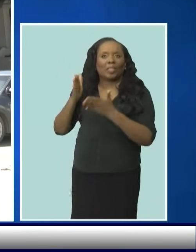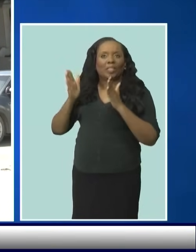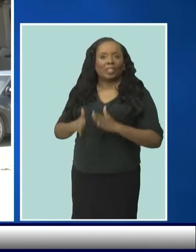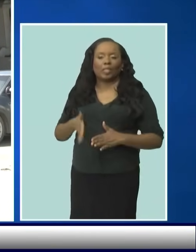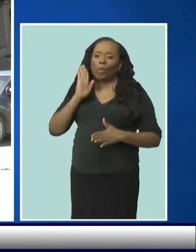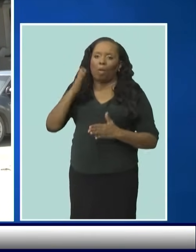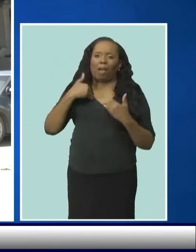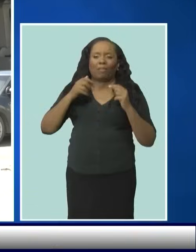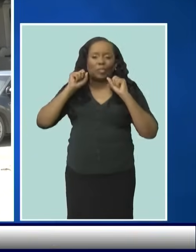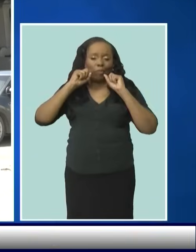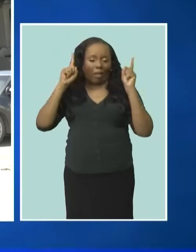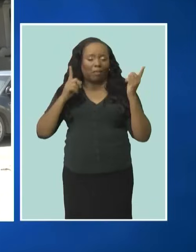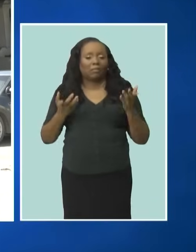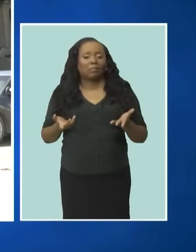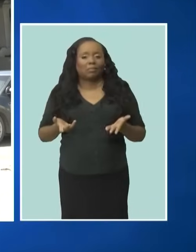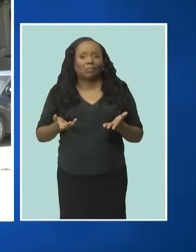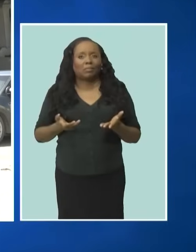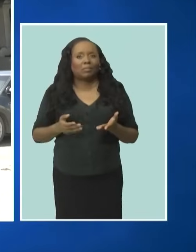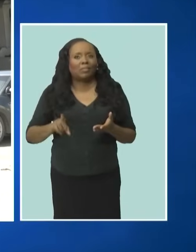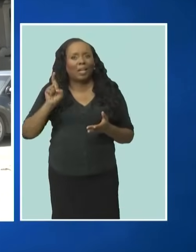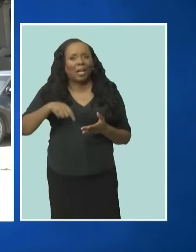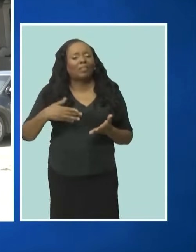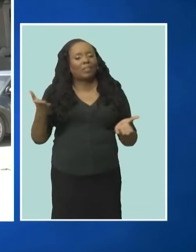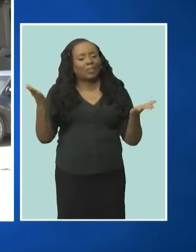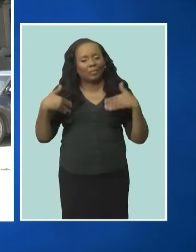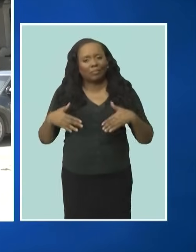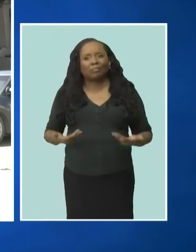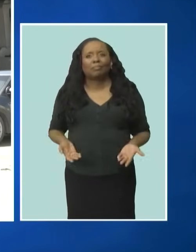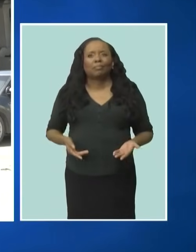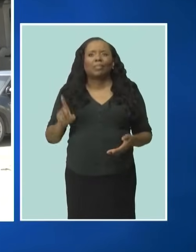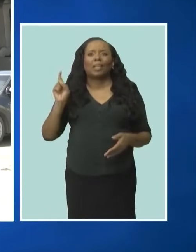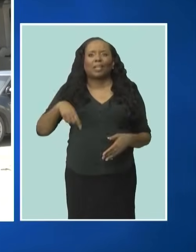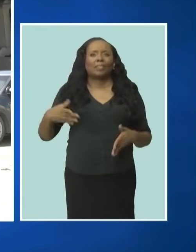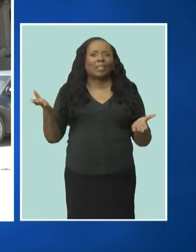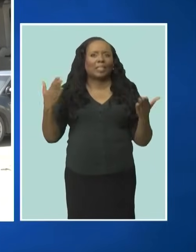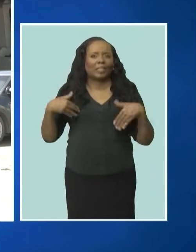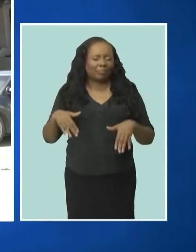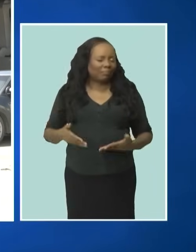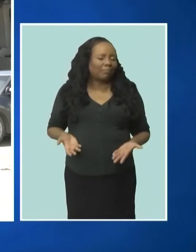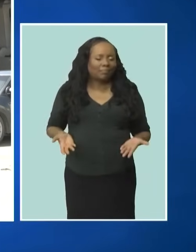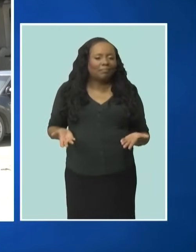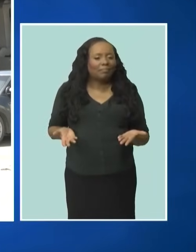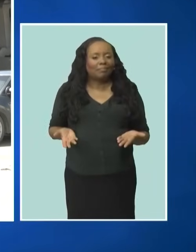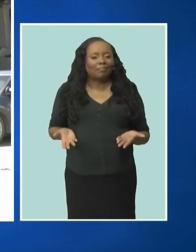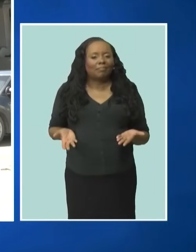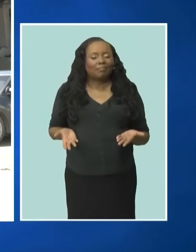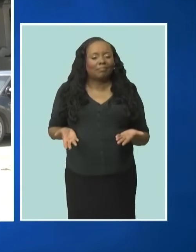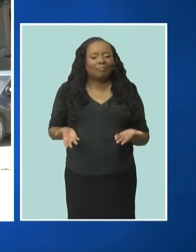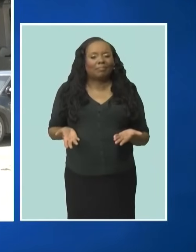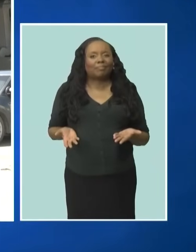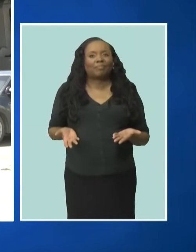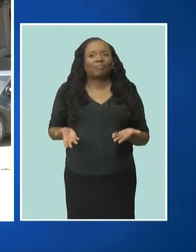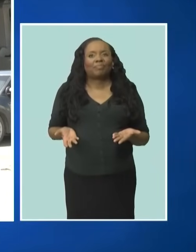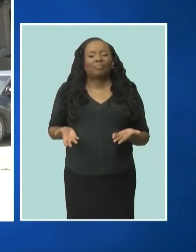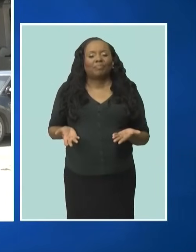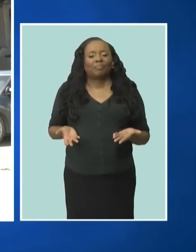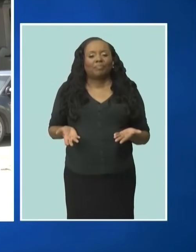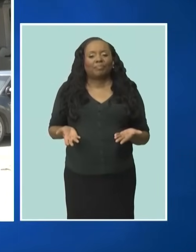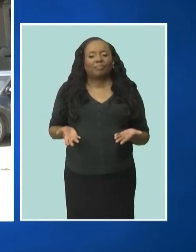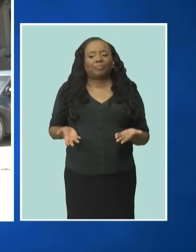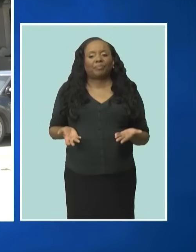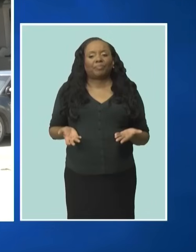surprises. You have to come. That's all I can tell you. You have to come, because even if some of the